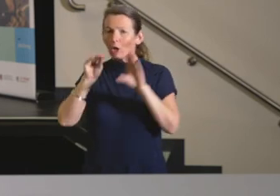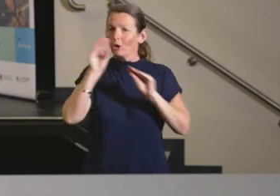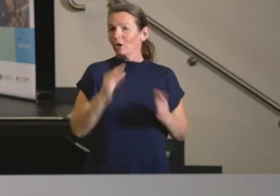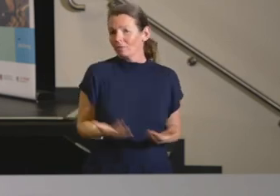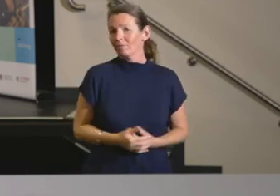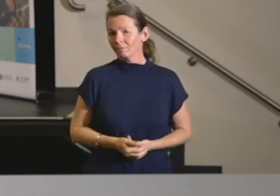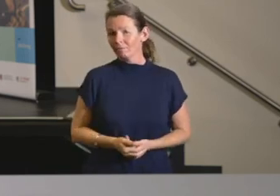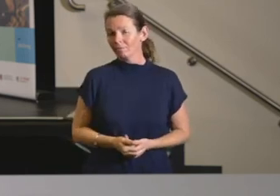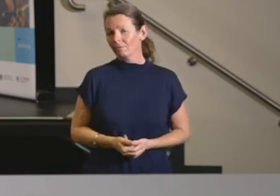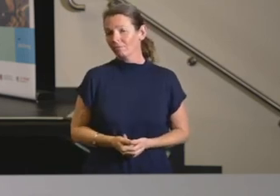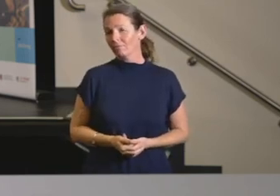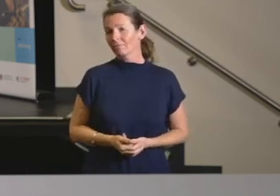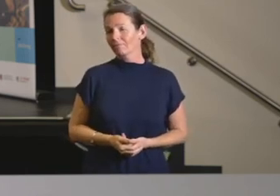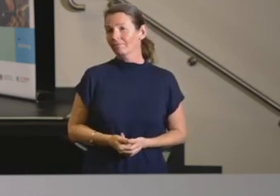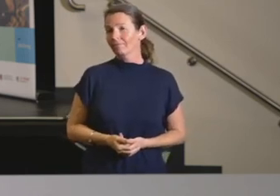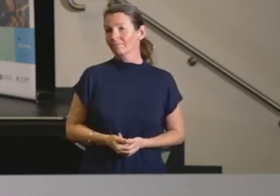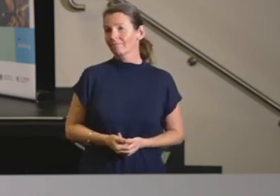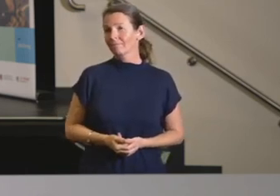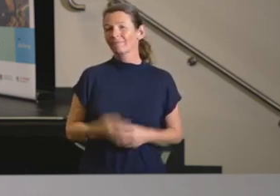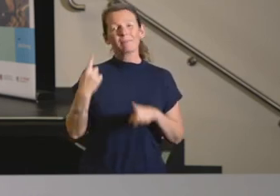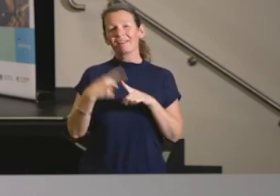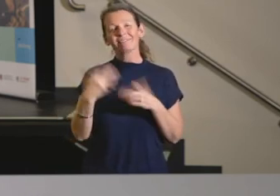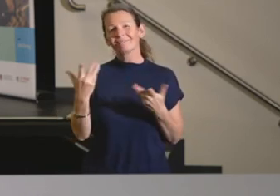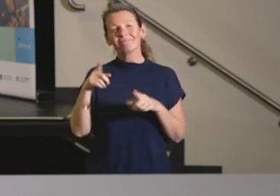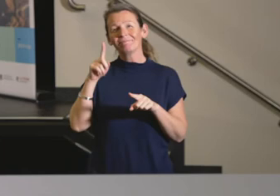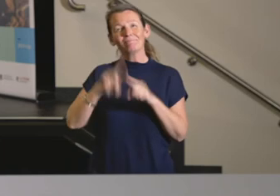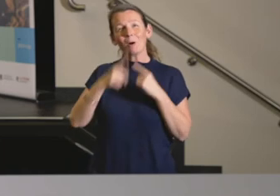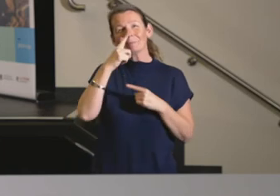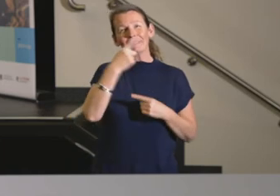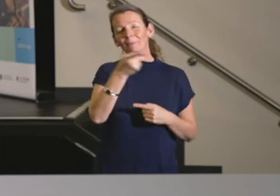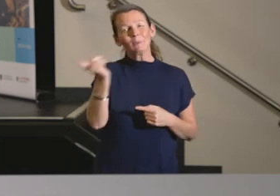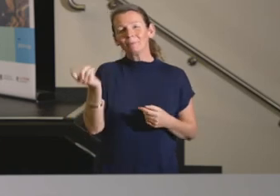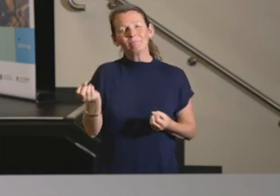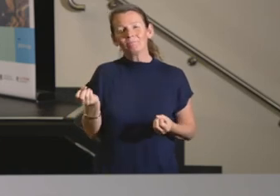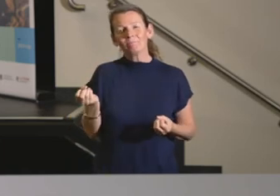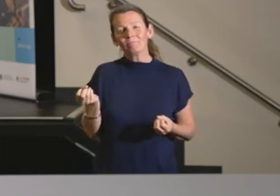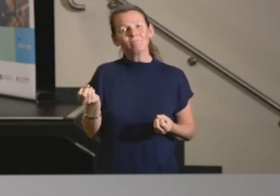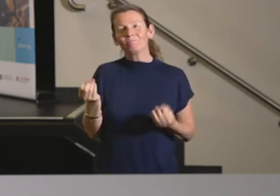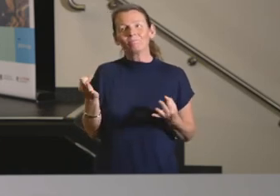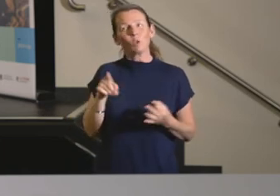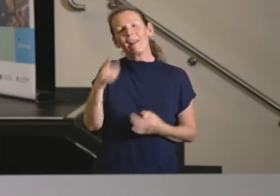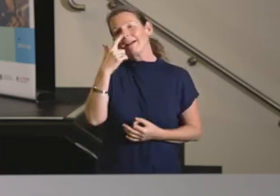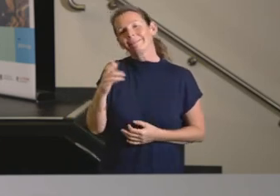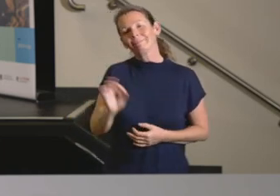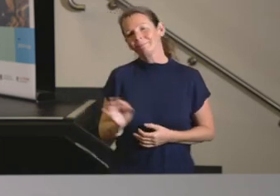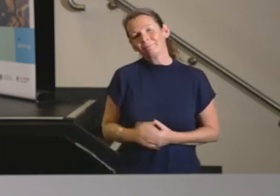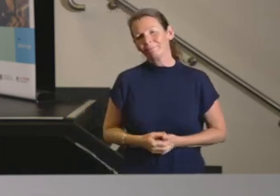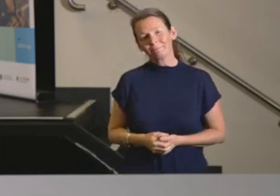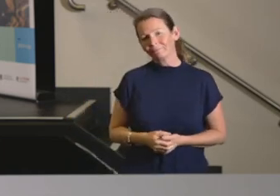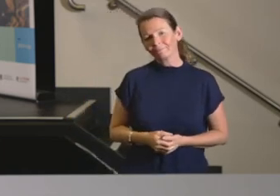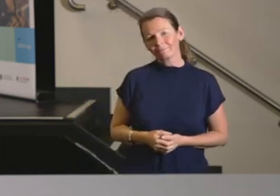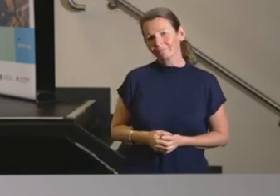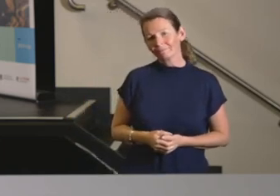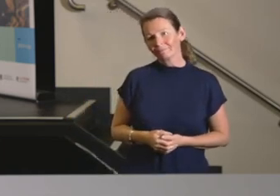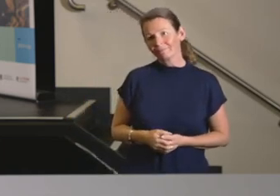and how most people don't have that privilege. So I